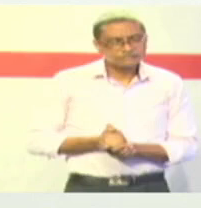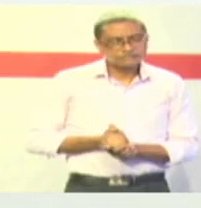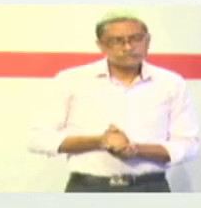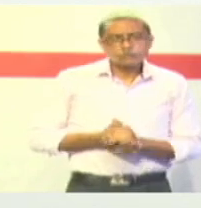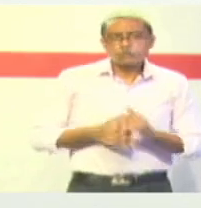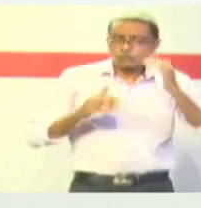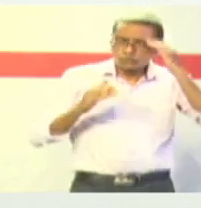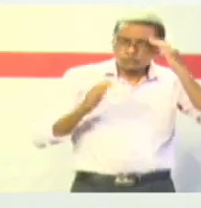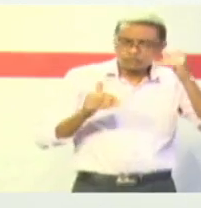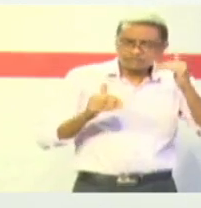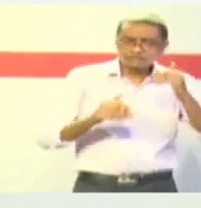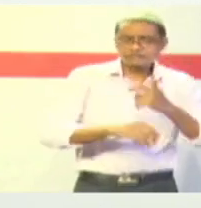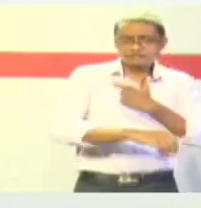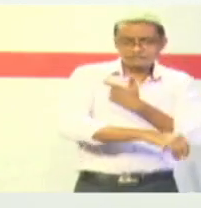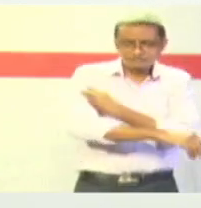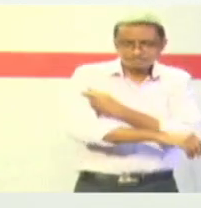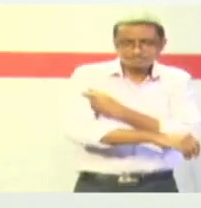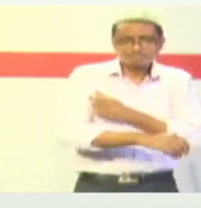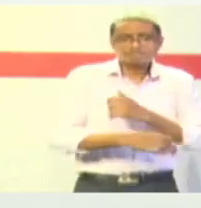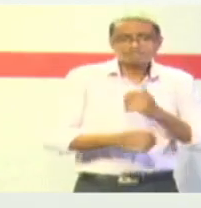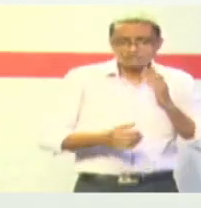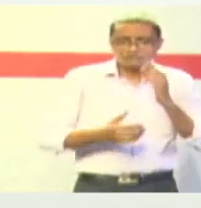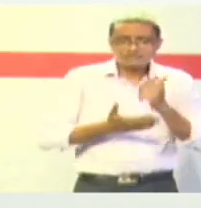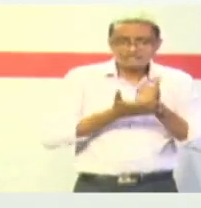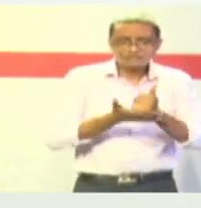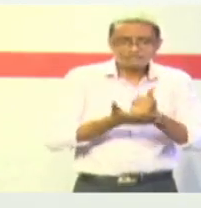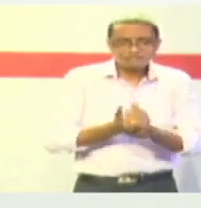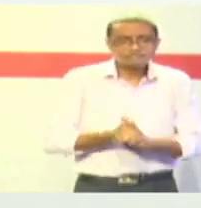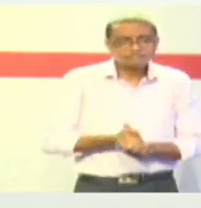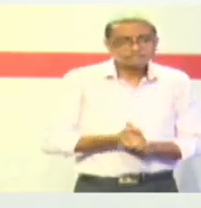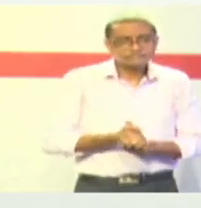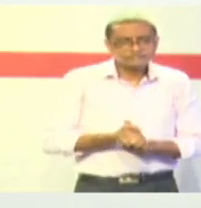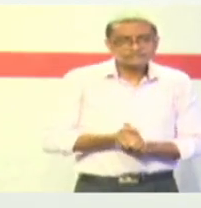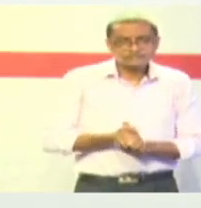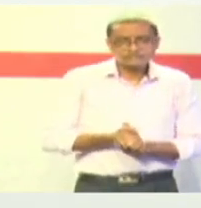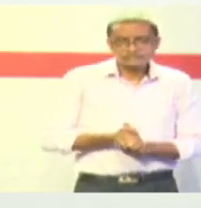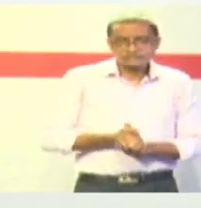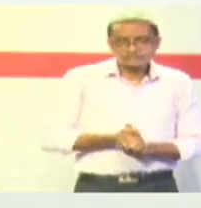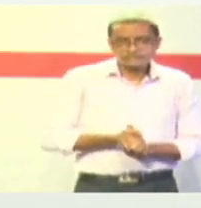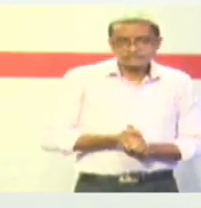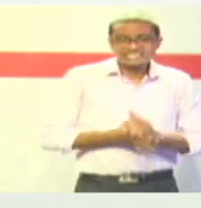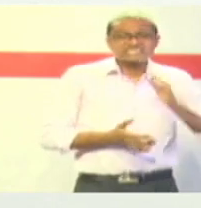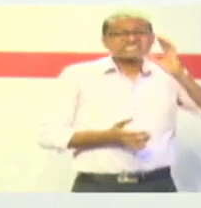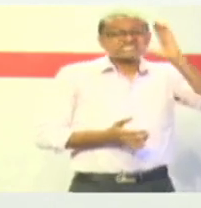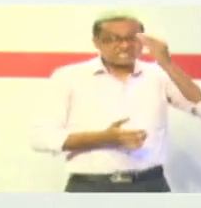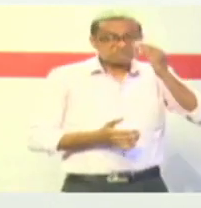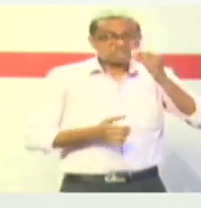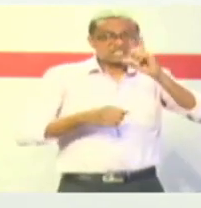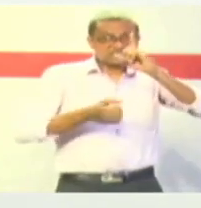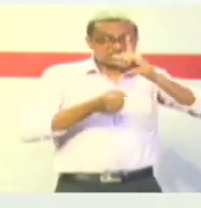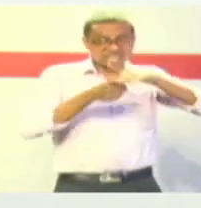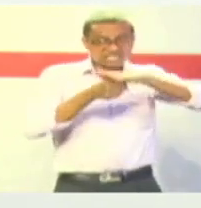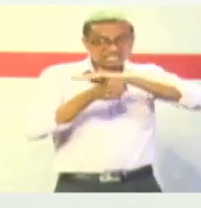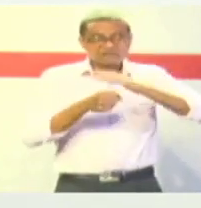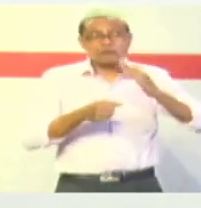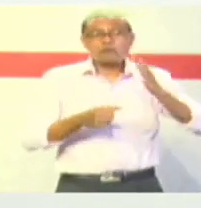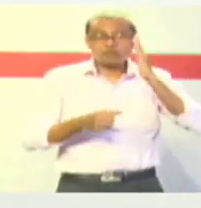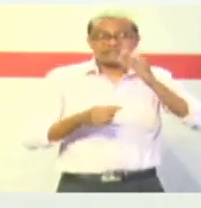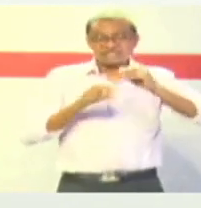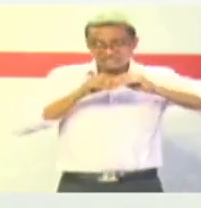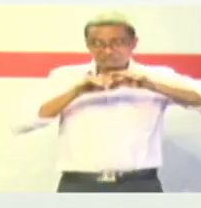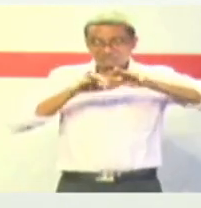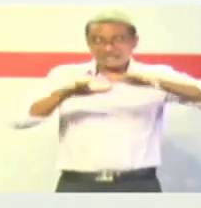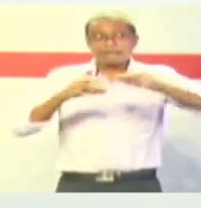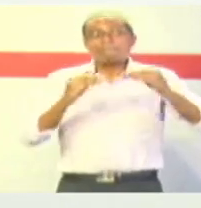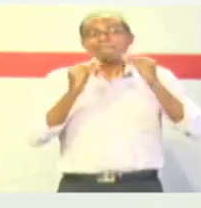with it, but chances are Delta will move a little faster than the immunization coverage will pick up. So we have to keep an eye on everything, and of course,